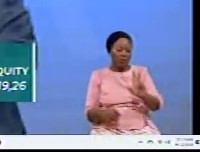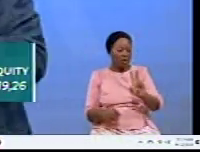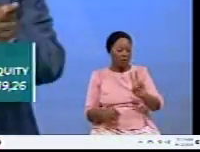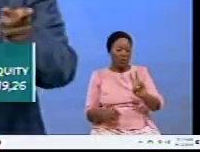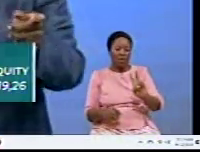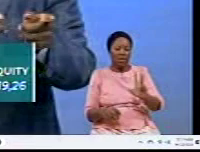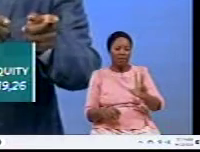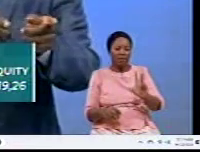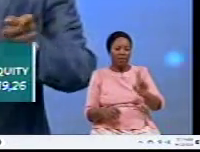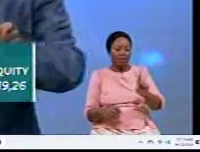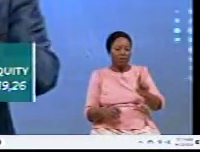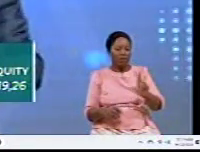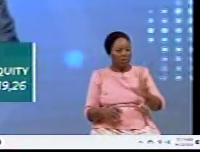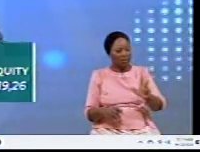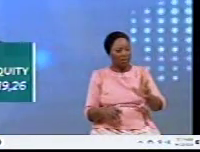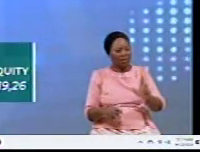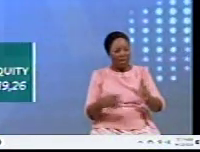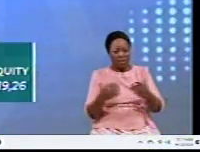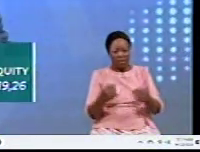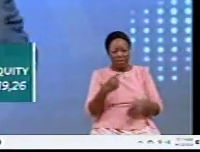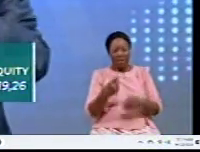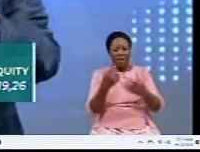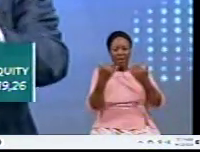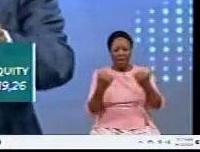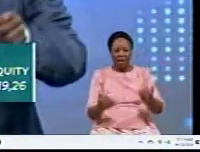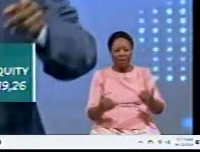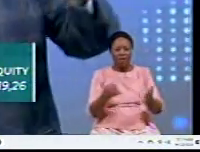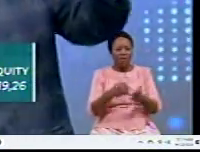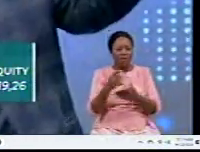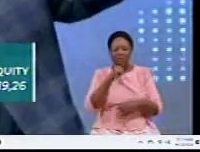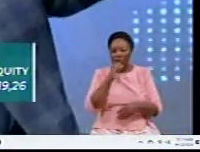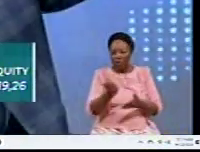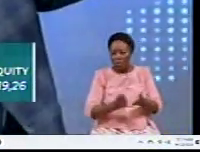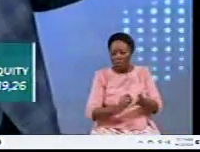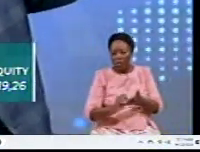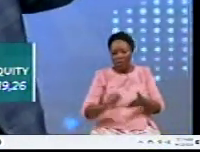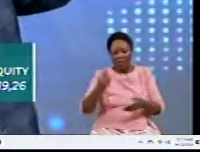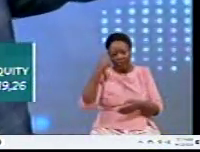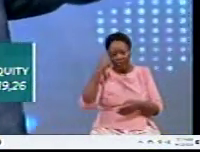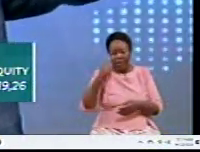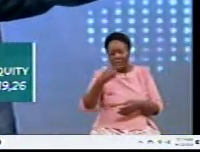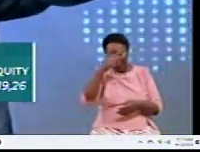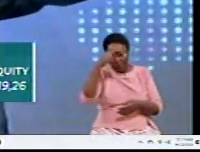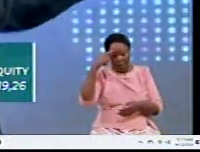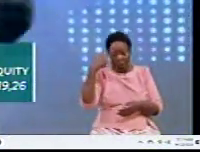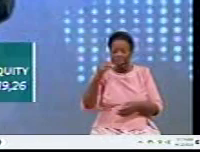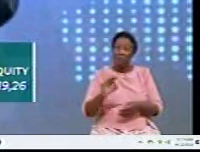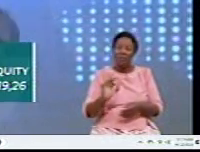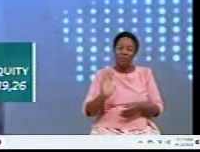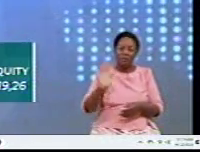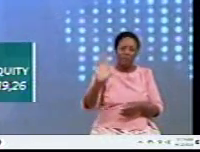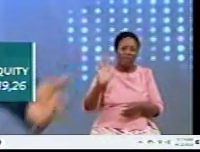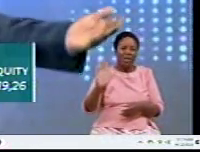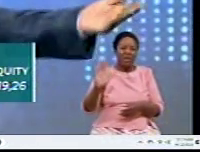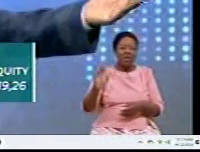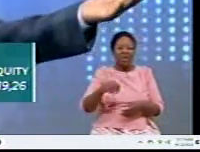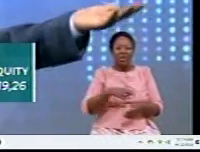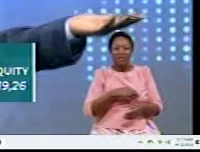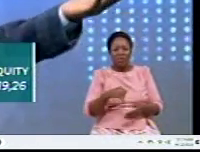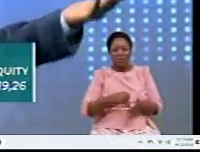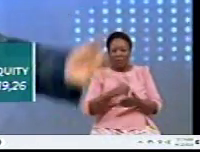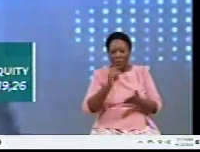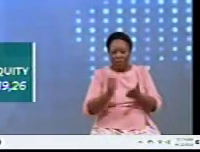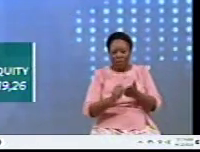Verse 23 says, now it was not reaching for his sake alone. It was not reaching